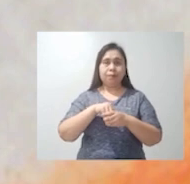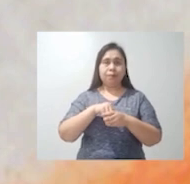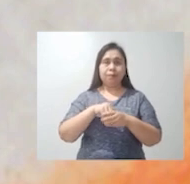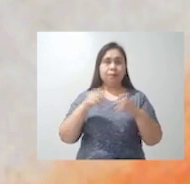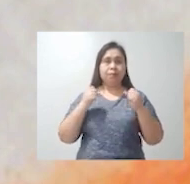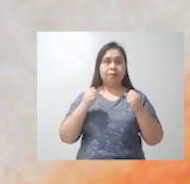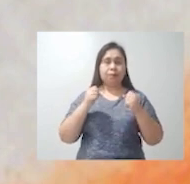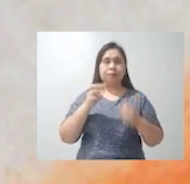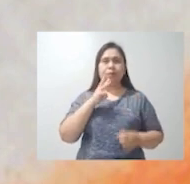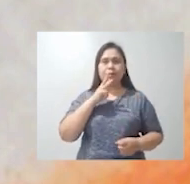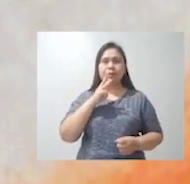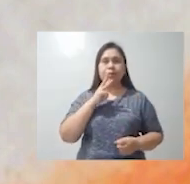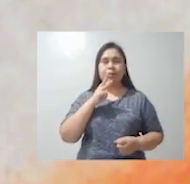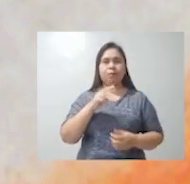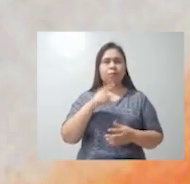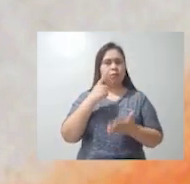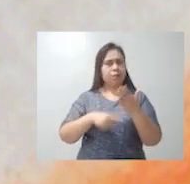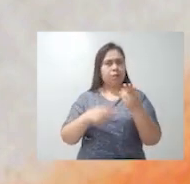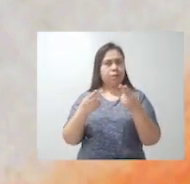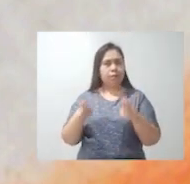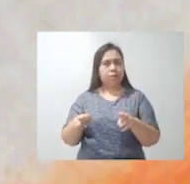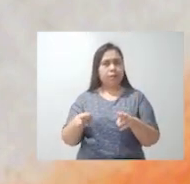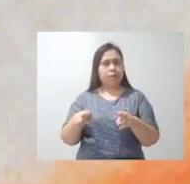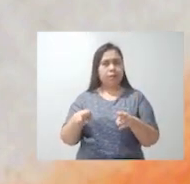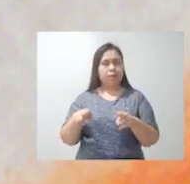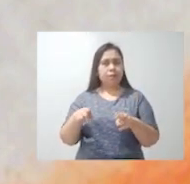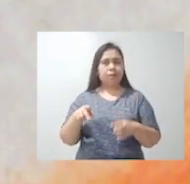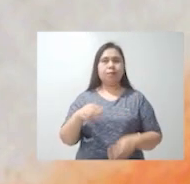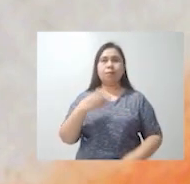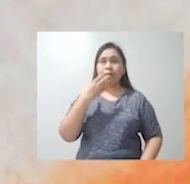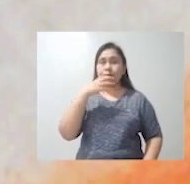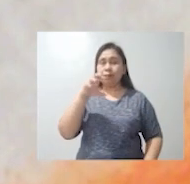will happen to the hot metal spoon?